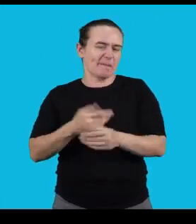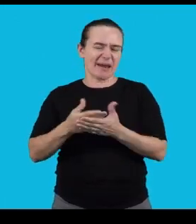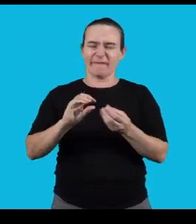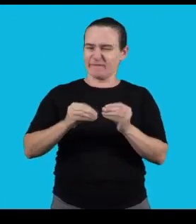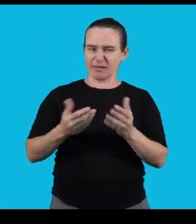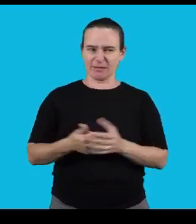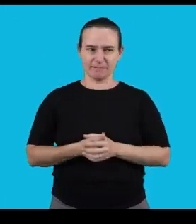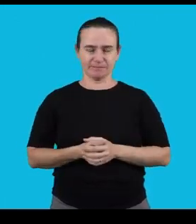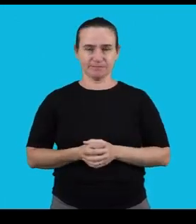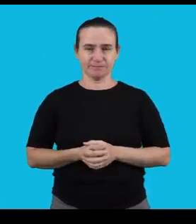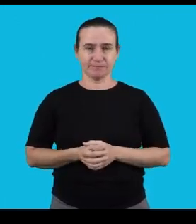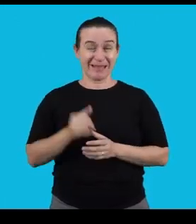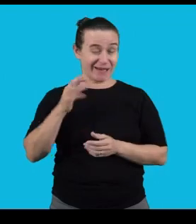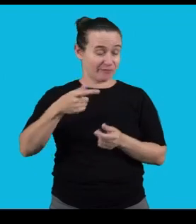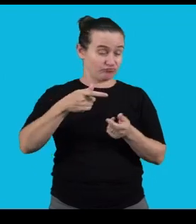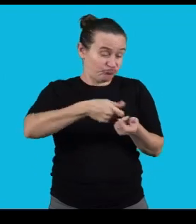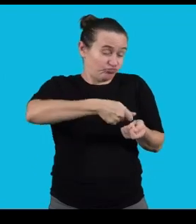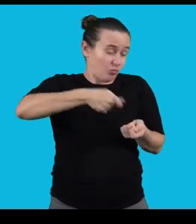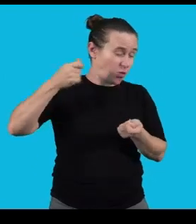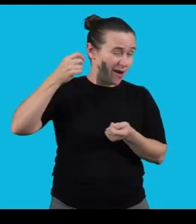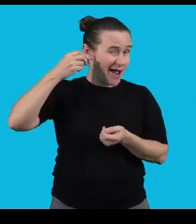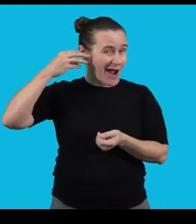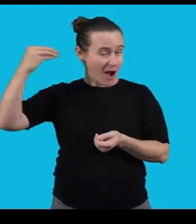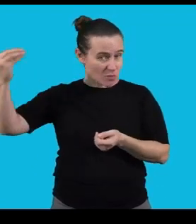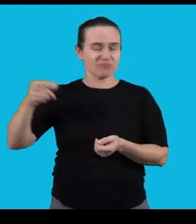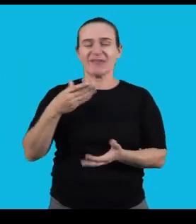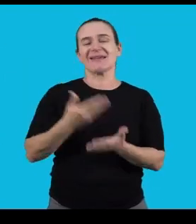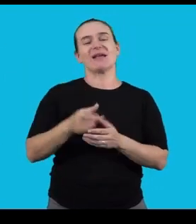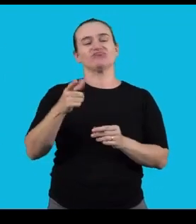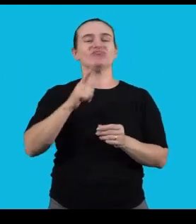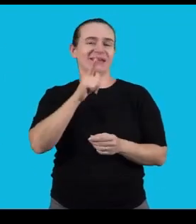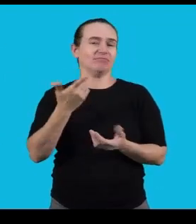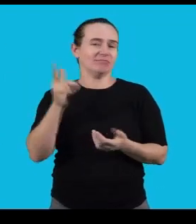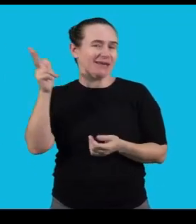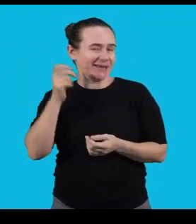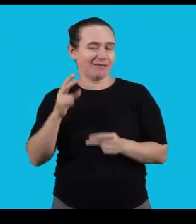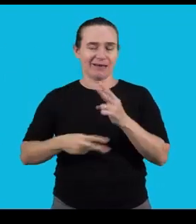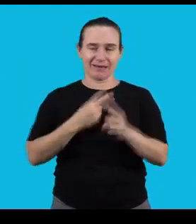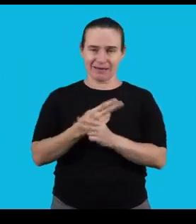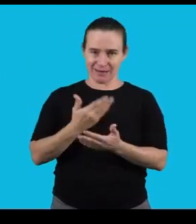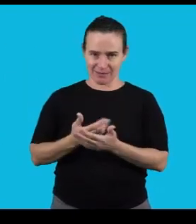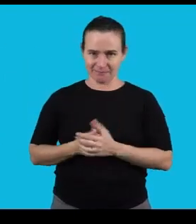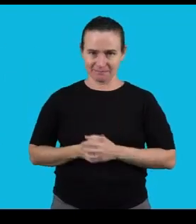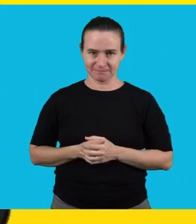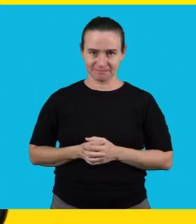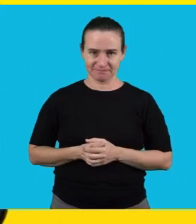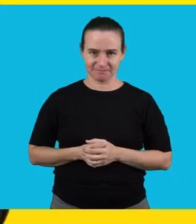temporal setup. However, if that is syringed out, if it's removed, the person is able to hear.